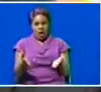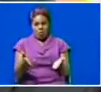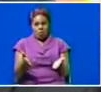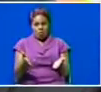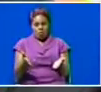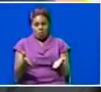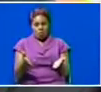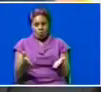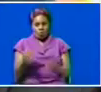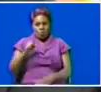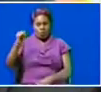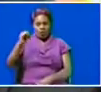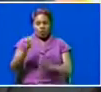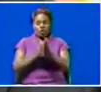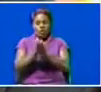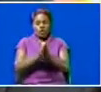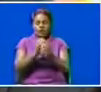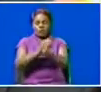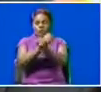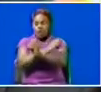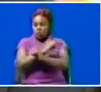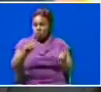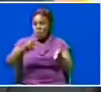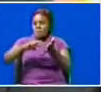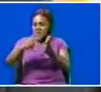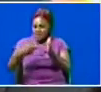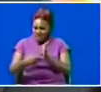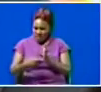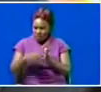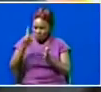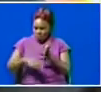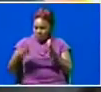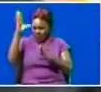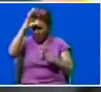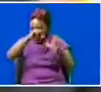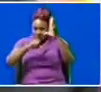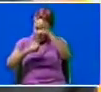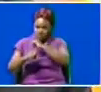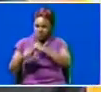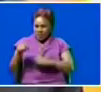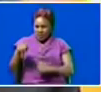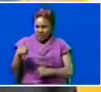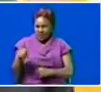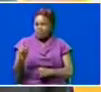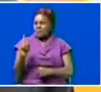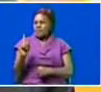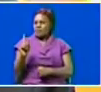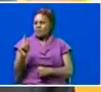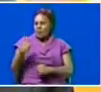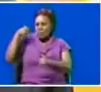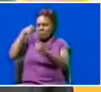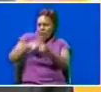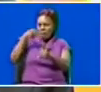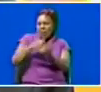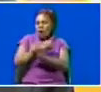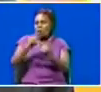lieutenants, his political interests, then it will be assumed that they are least aggressive in